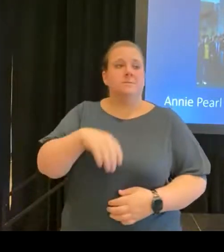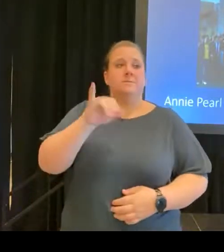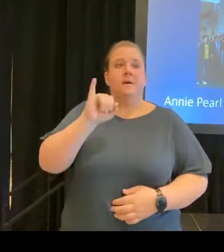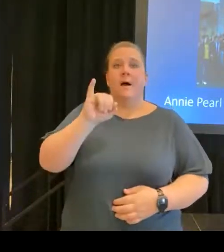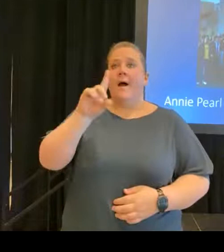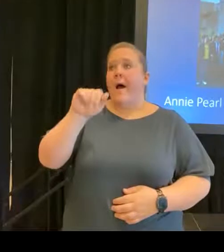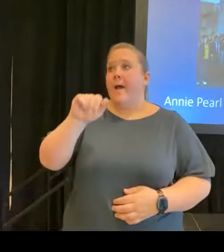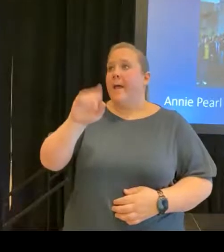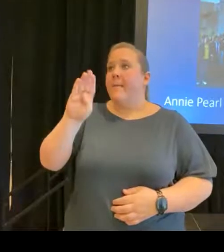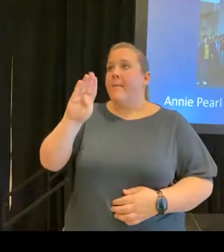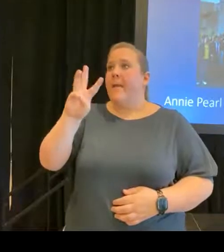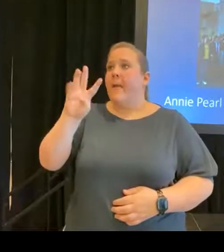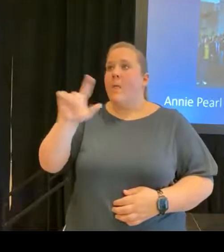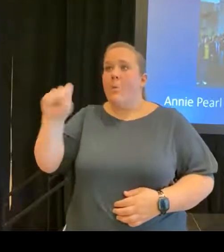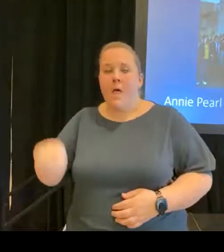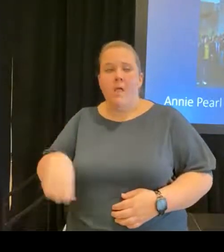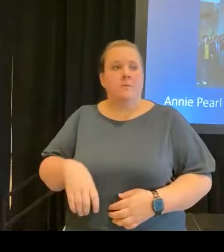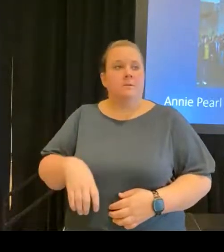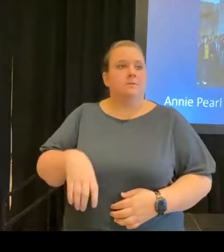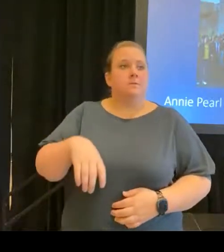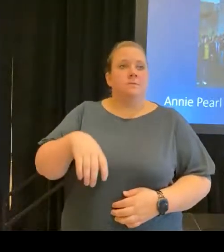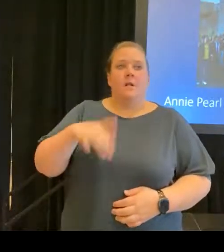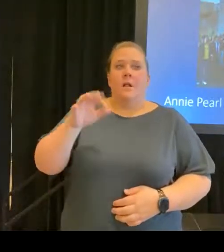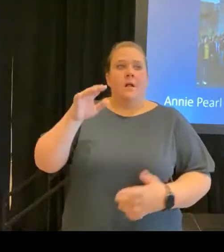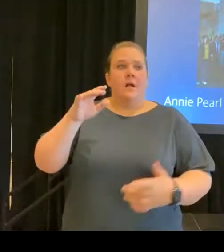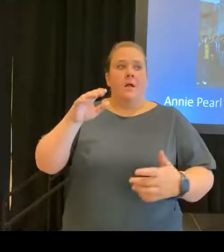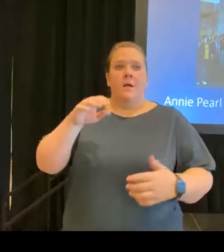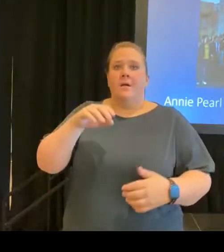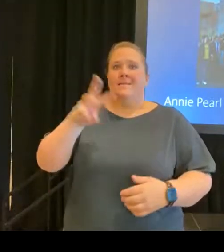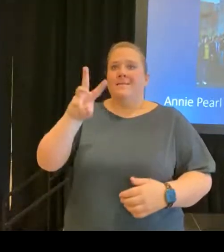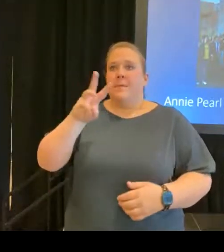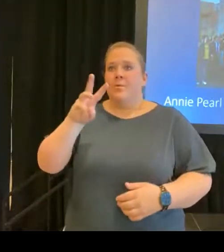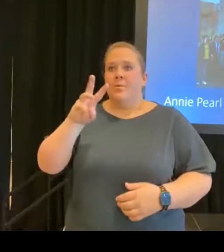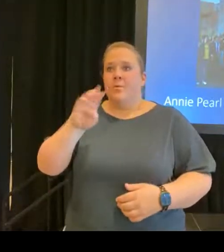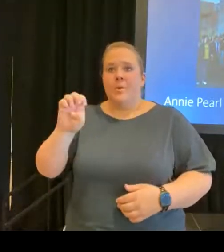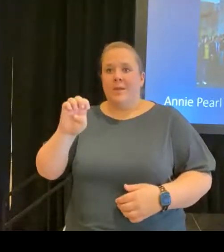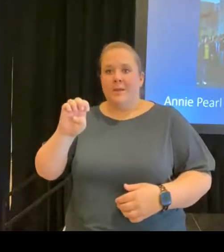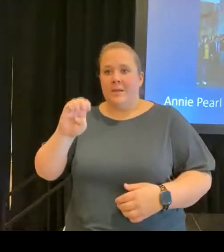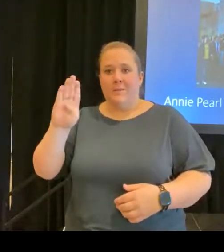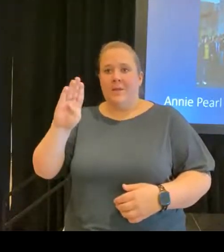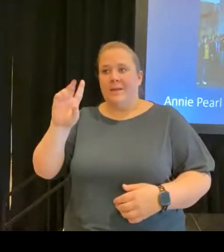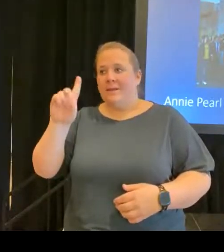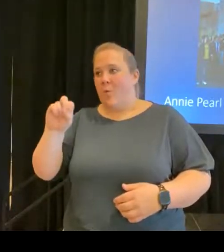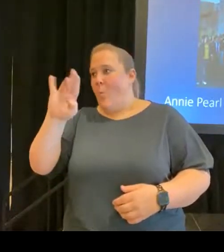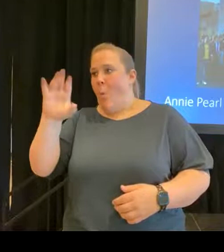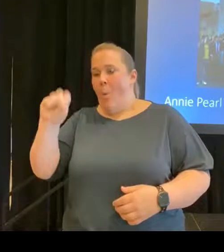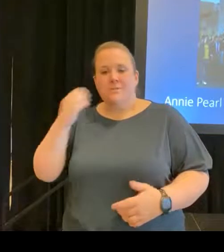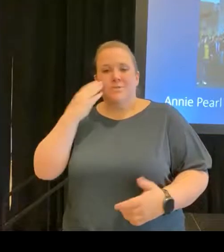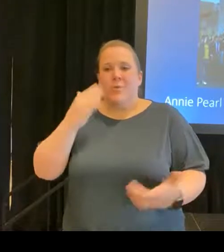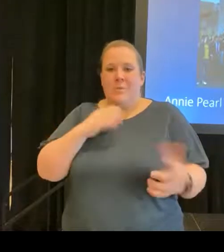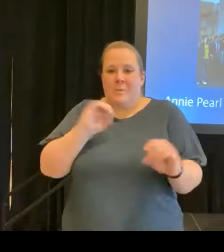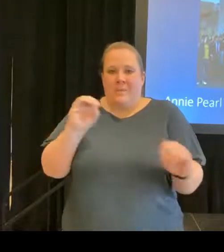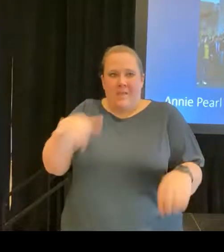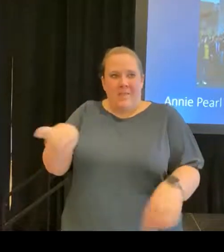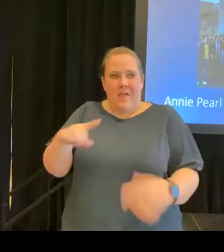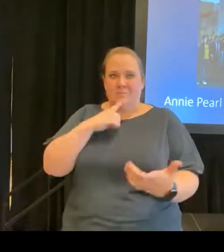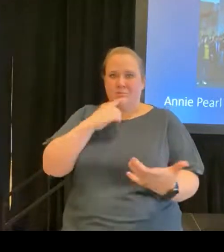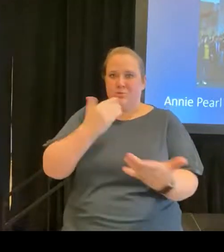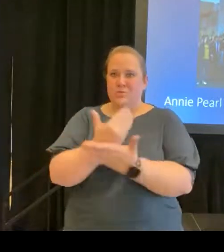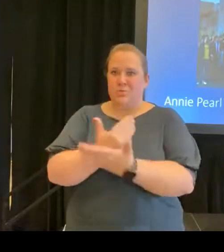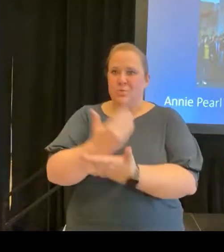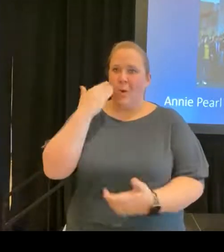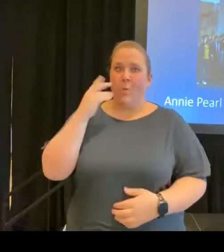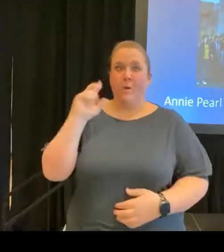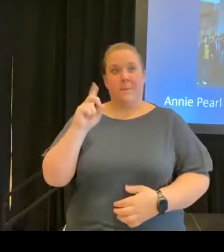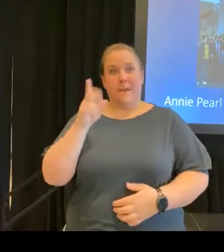would say read W.E.B. Like read the classics because none of this stuff is new, right? Like the idea that democracy will continue